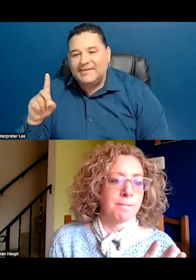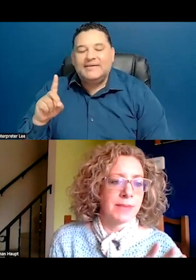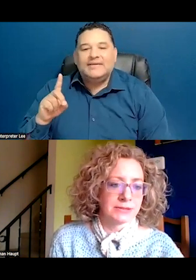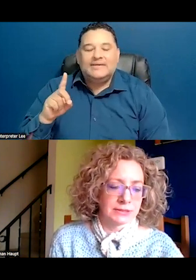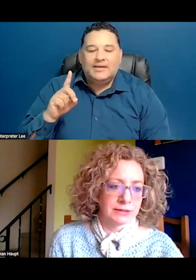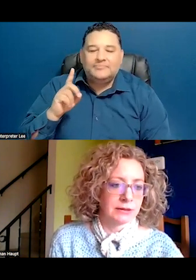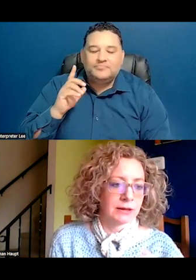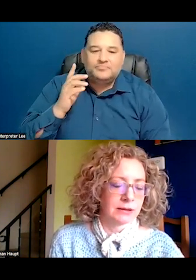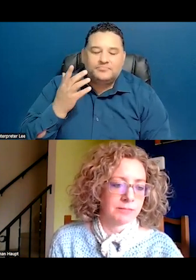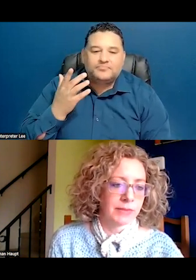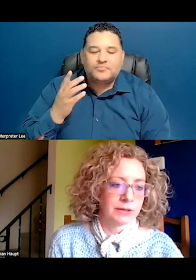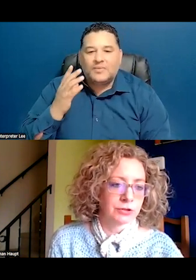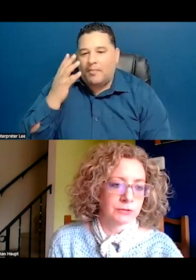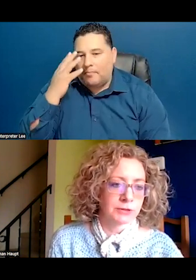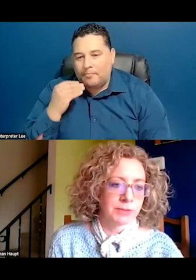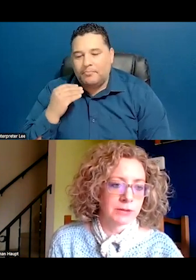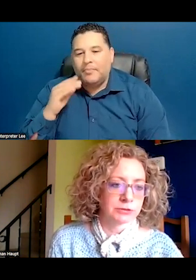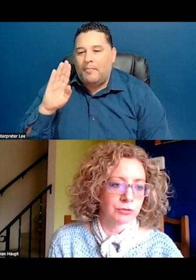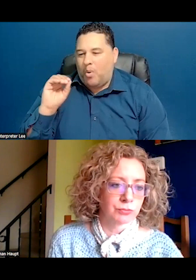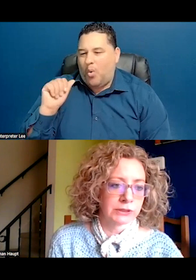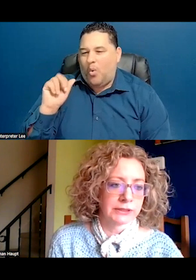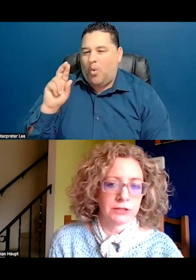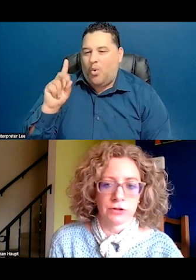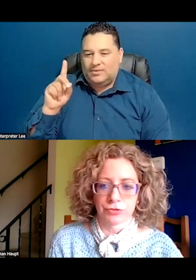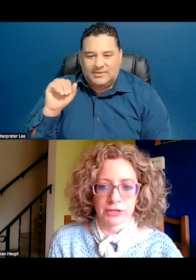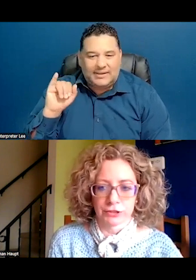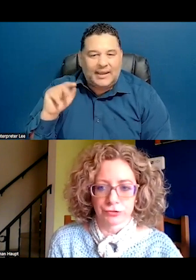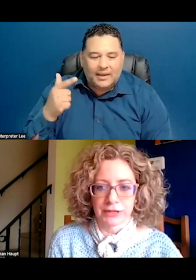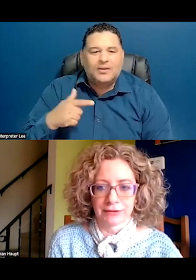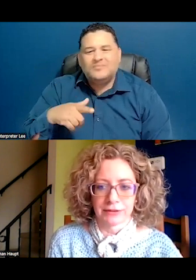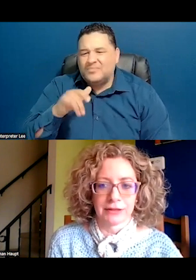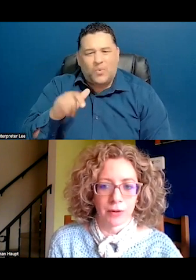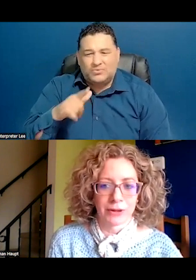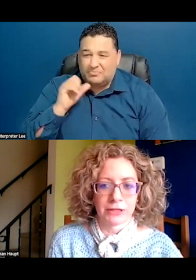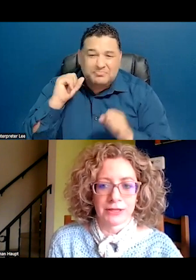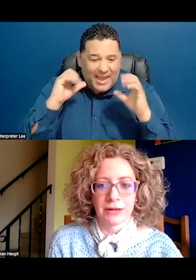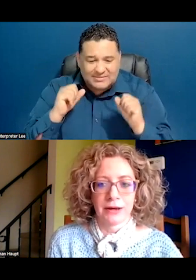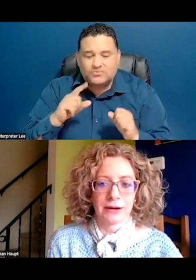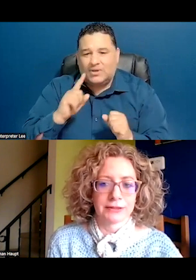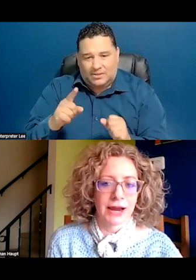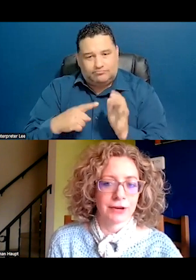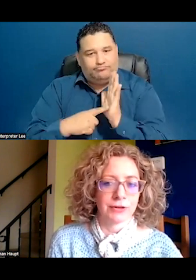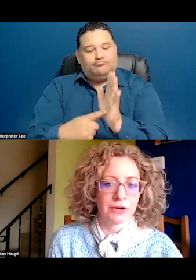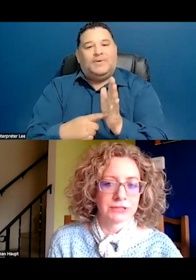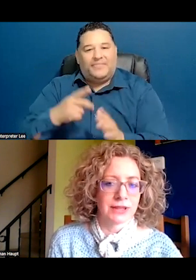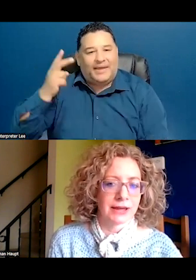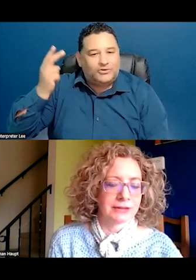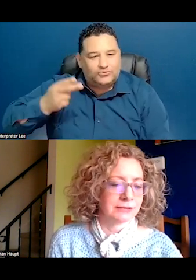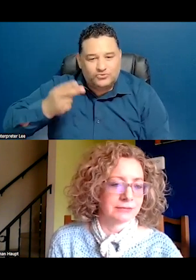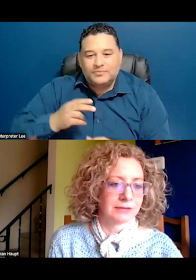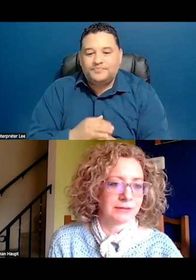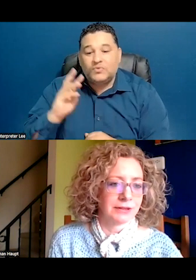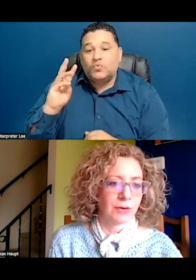are amazing in terms of being able to really note the history. Wendy Tygreen notes